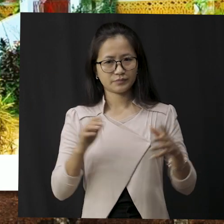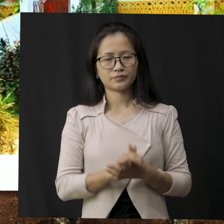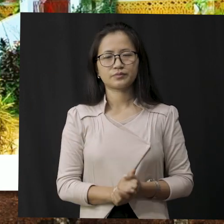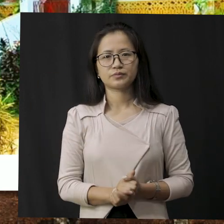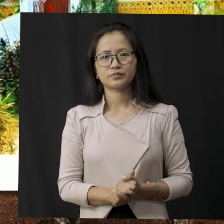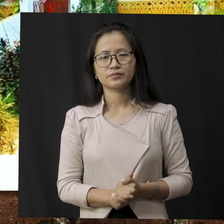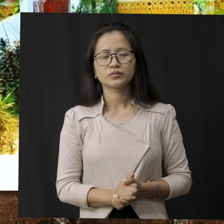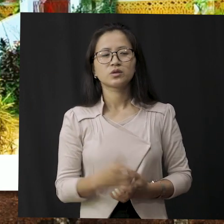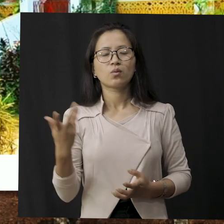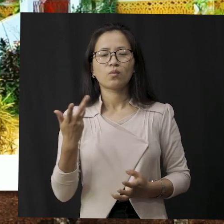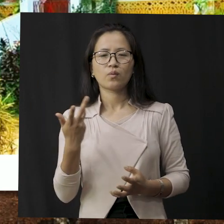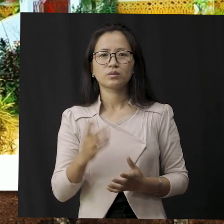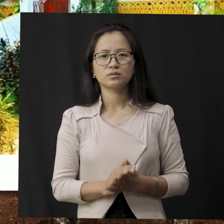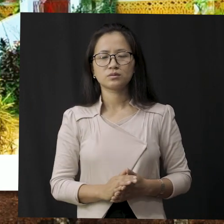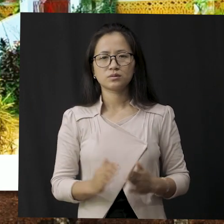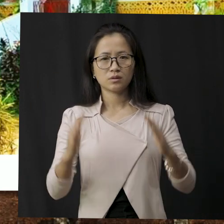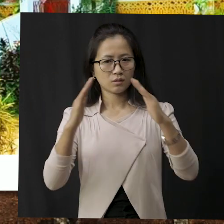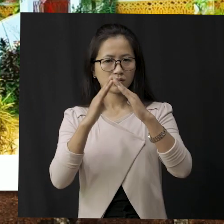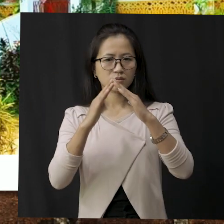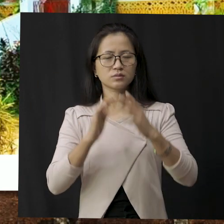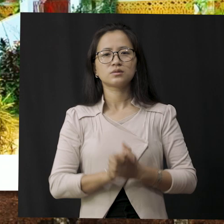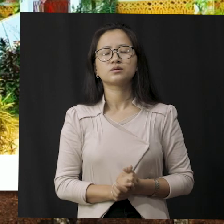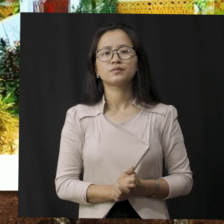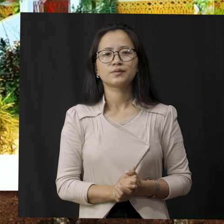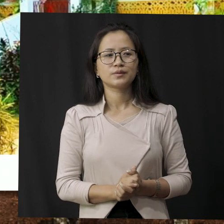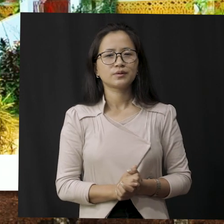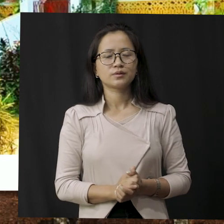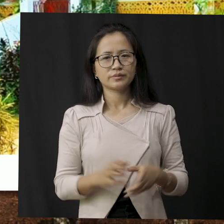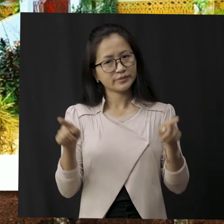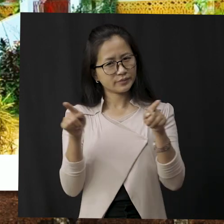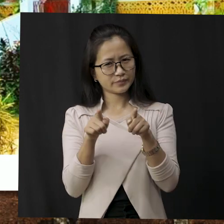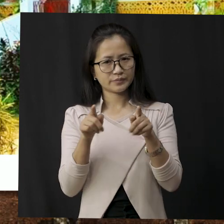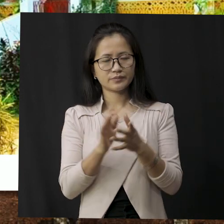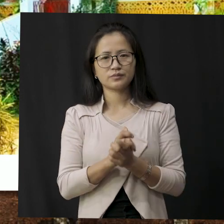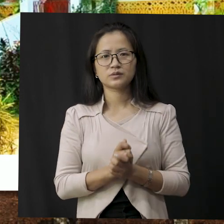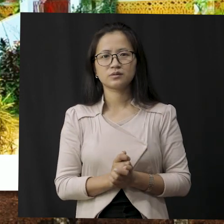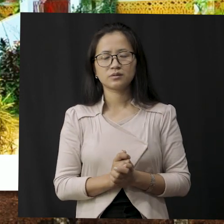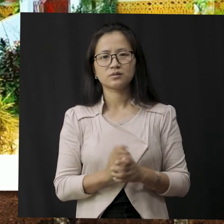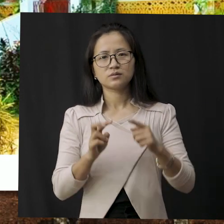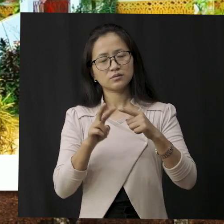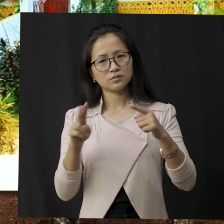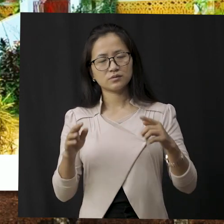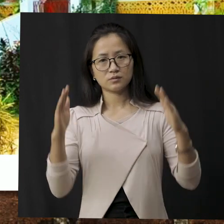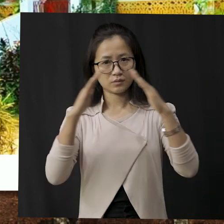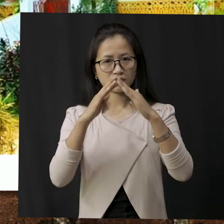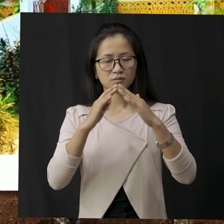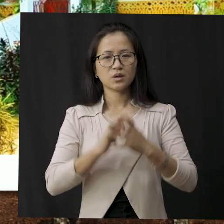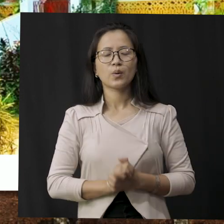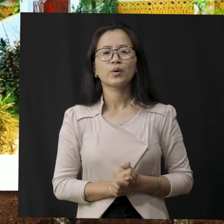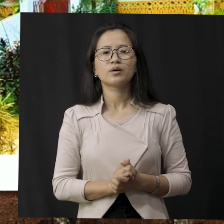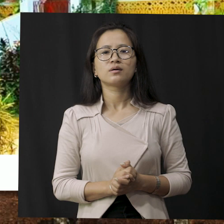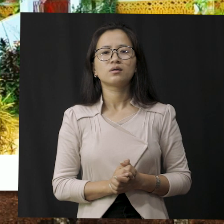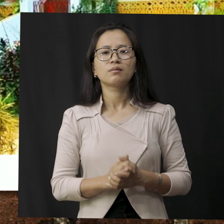do you know what do we call this type of house? Are you familiar with this type of houses? So we